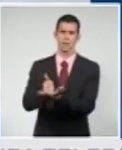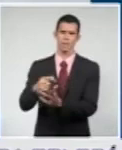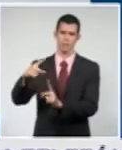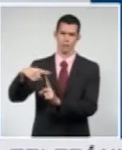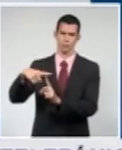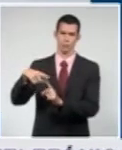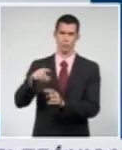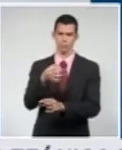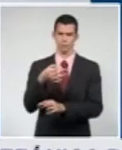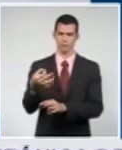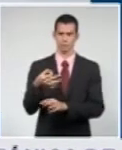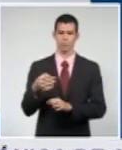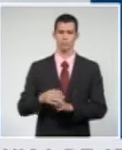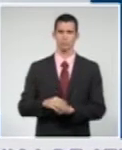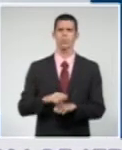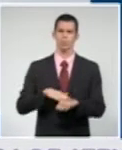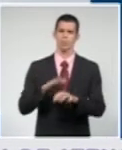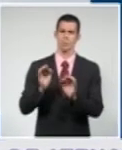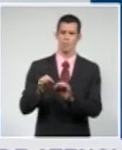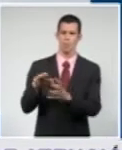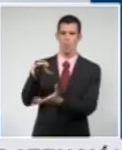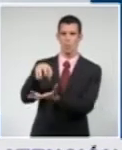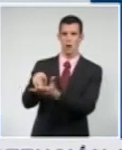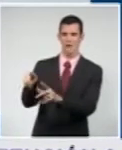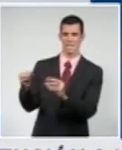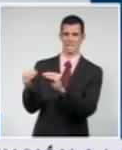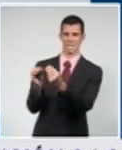a confirmed case contact.